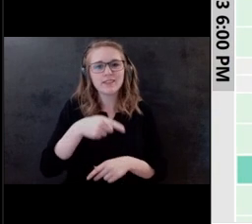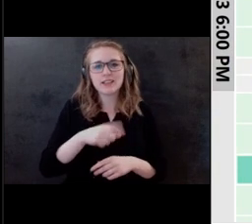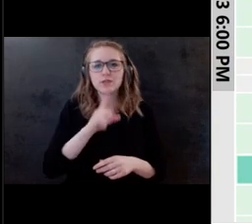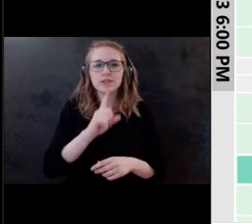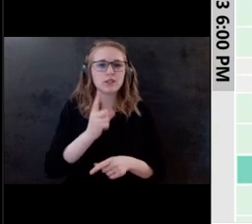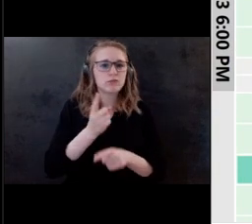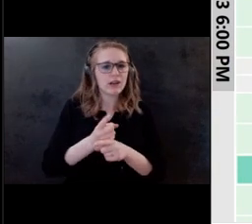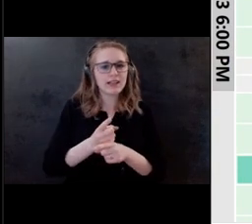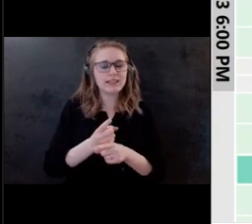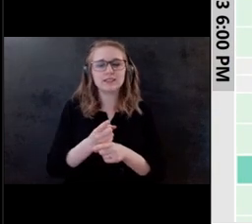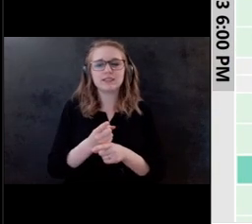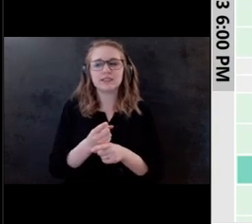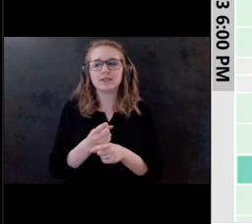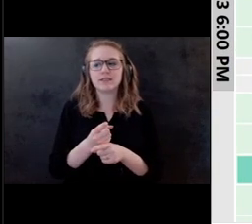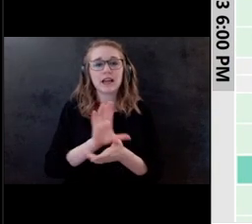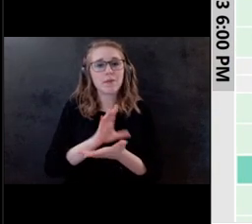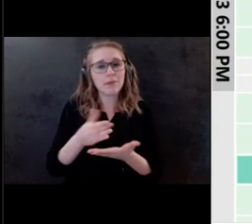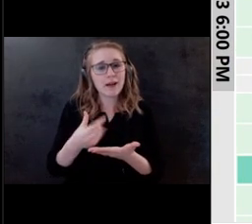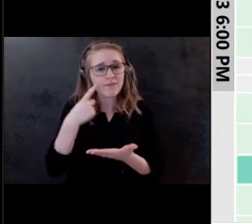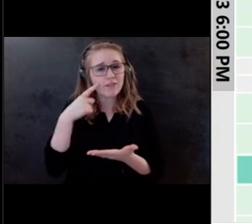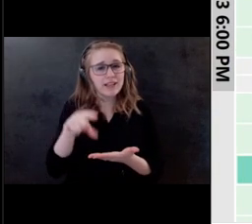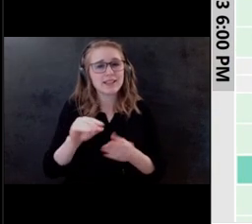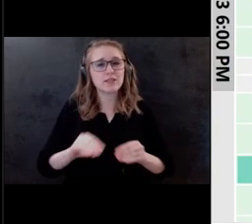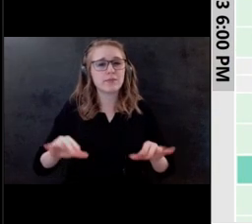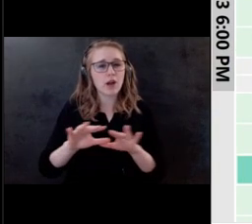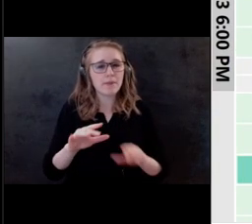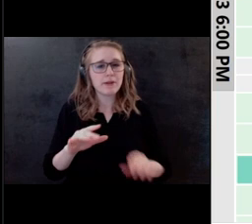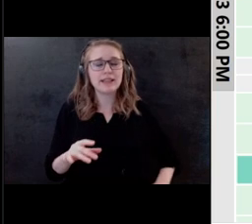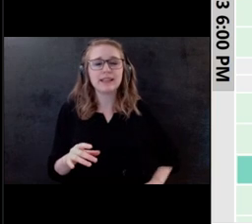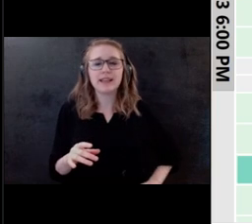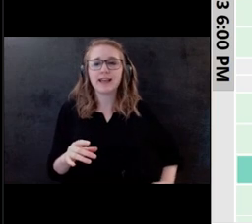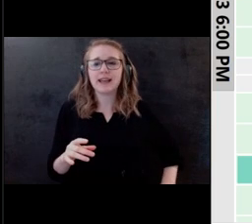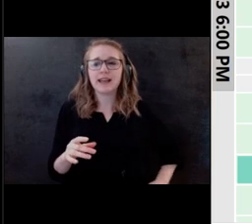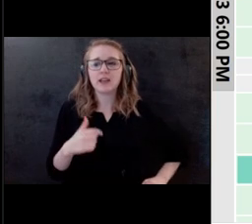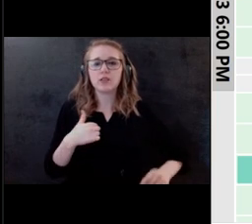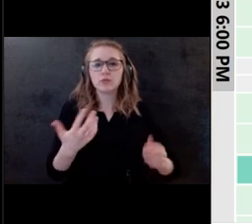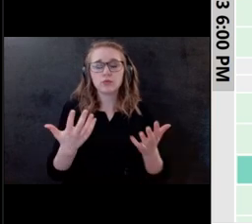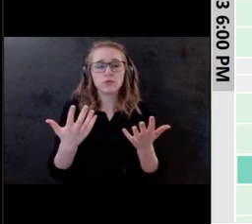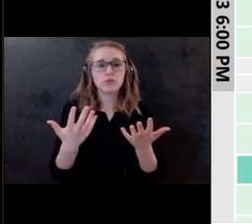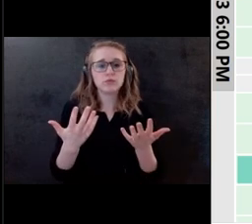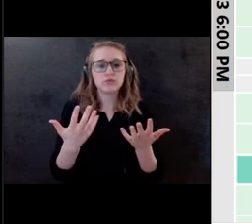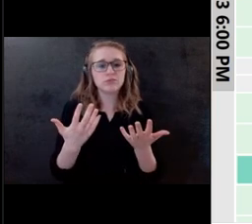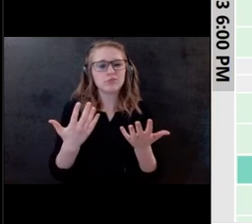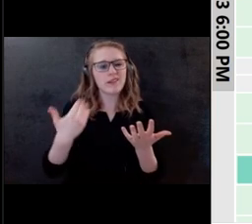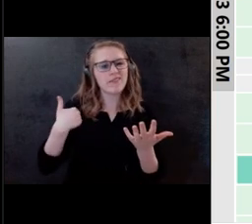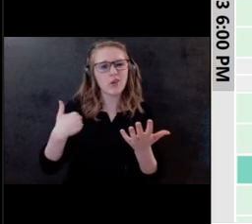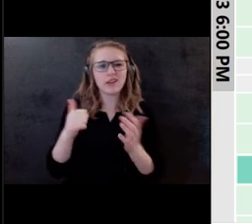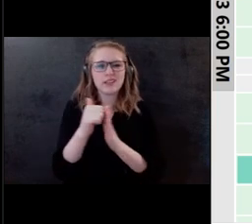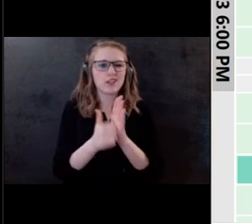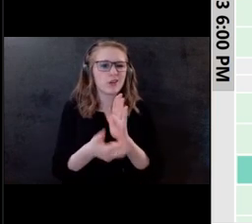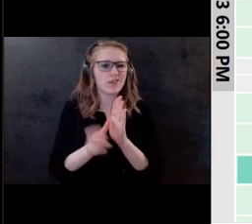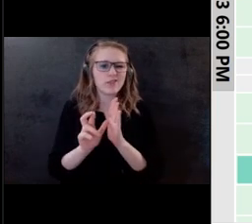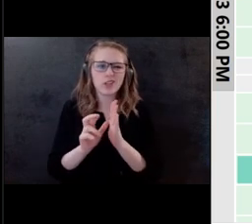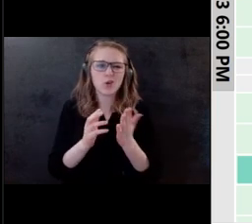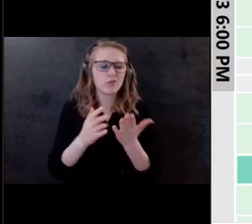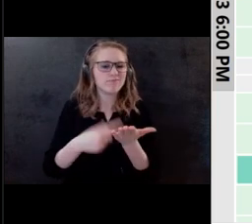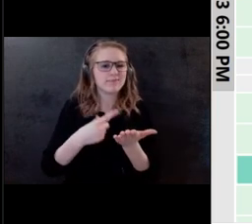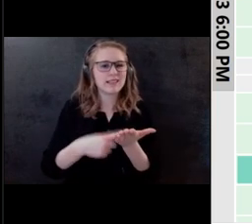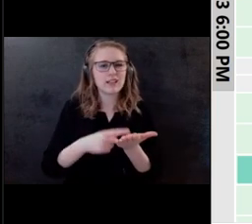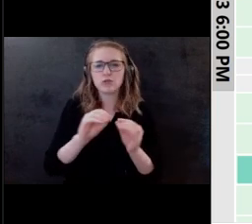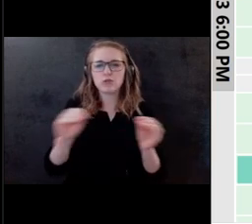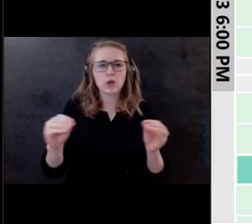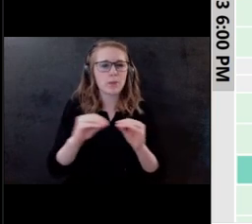right amount for this property. And, you know, we went through it during our agenda review, so I don't have any further comments right now.